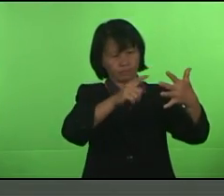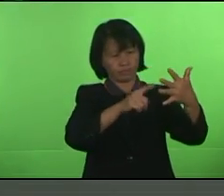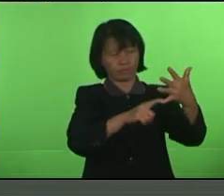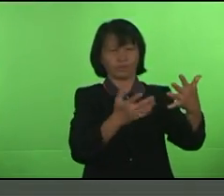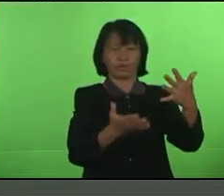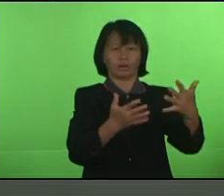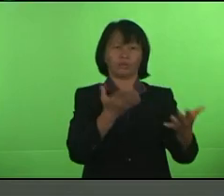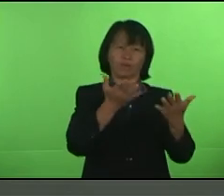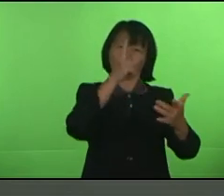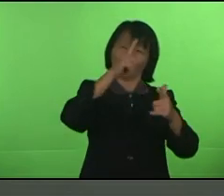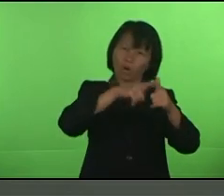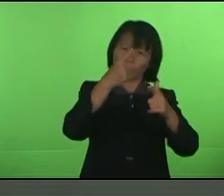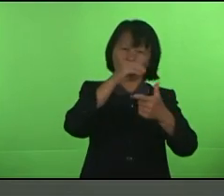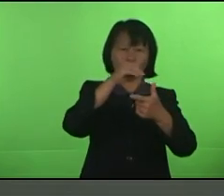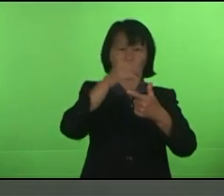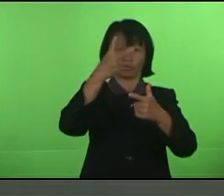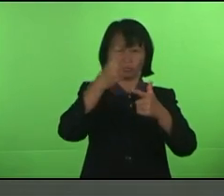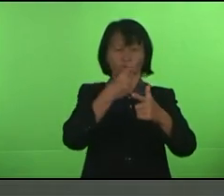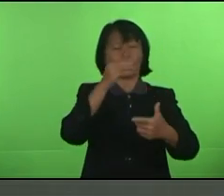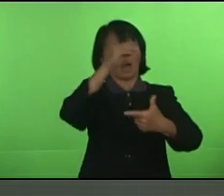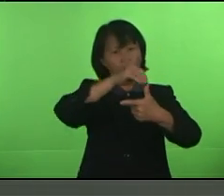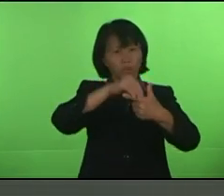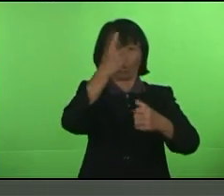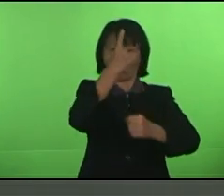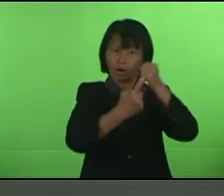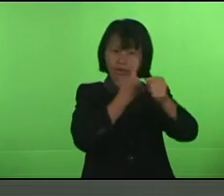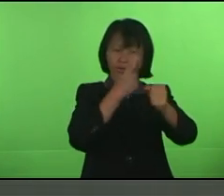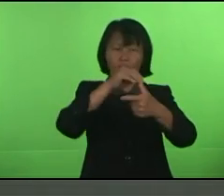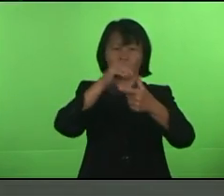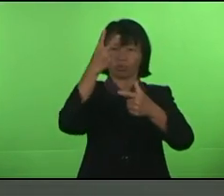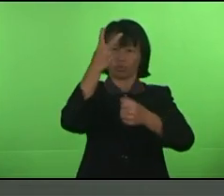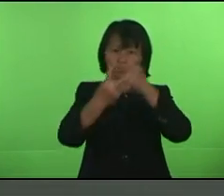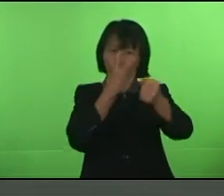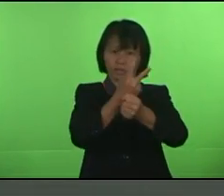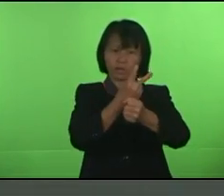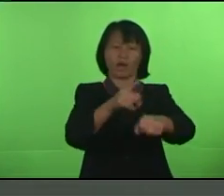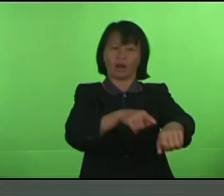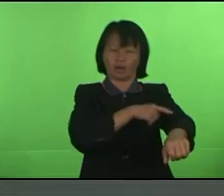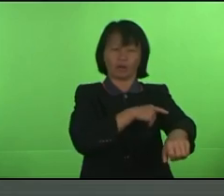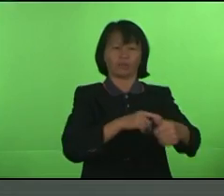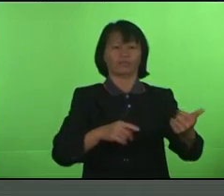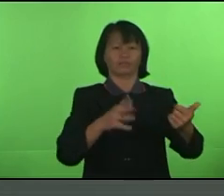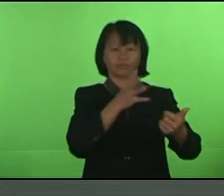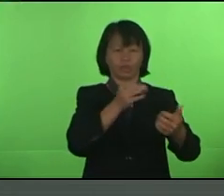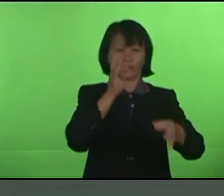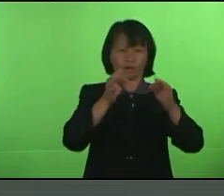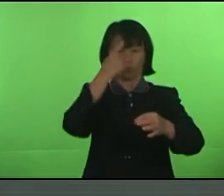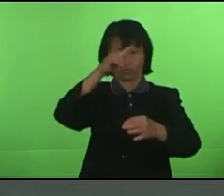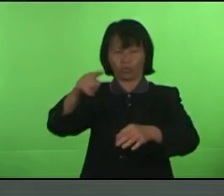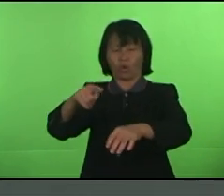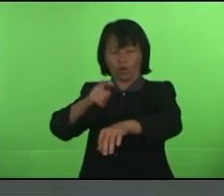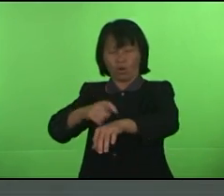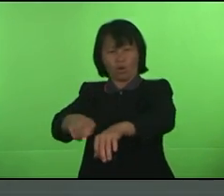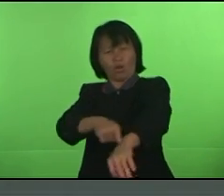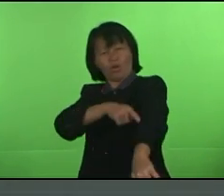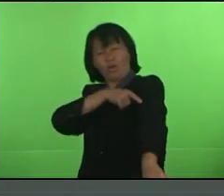maybe some 1 month, 2 months, or even a year or two, if you like, a year perhaps. But long term goal is over a longer